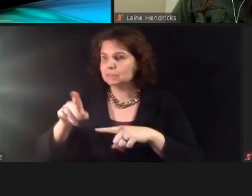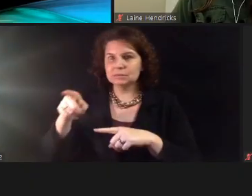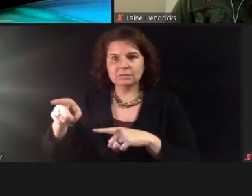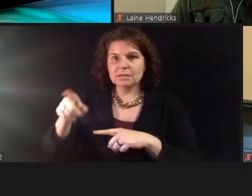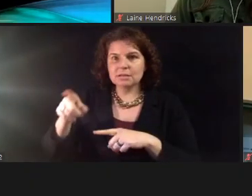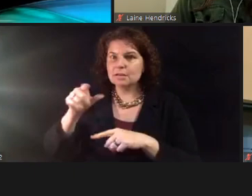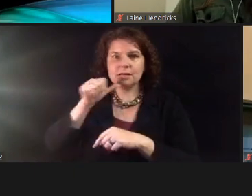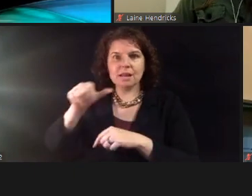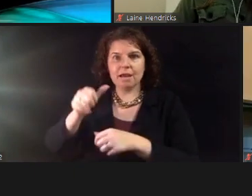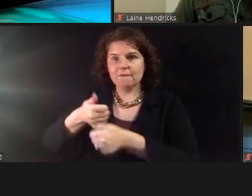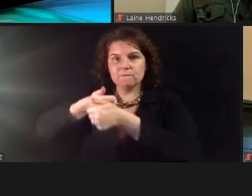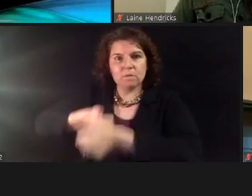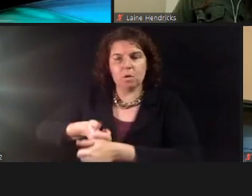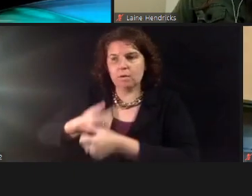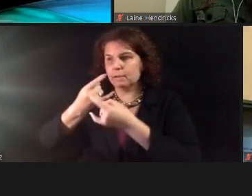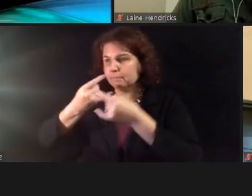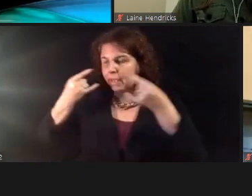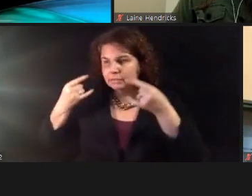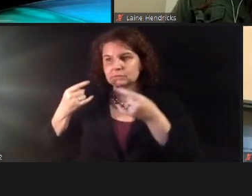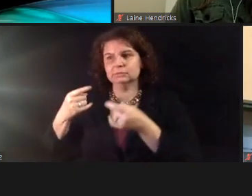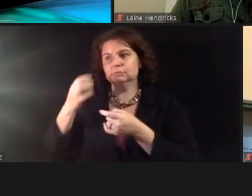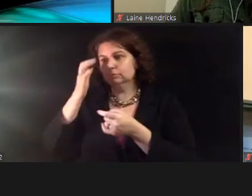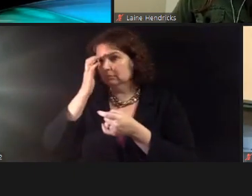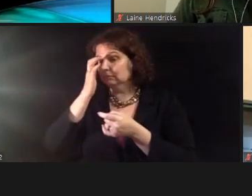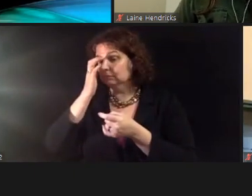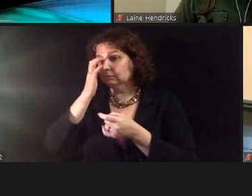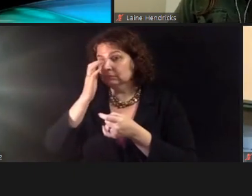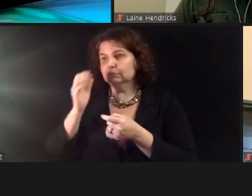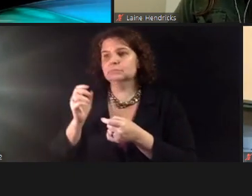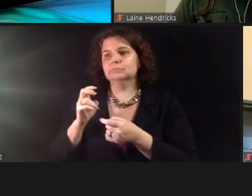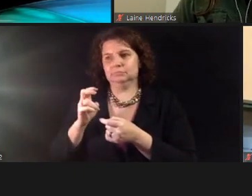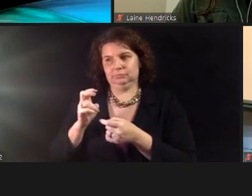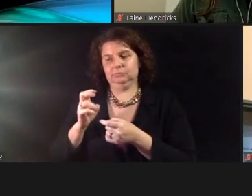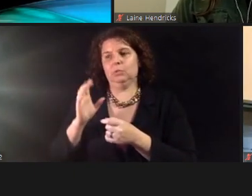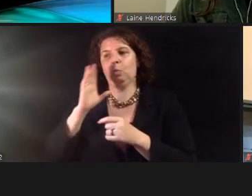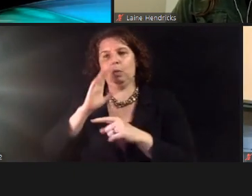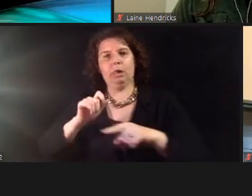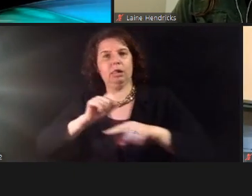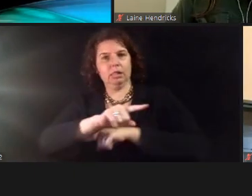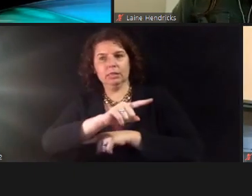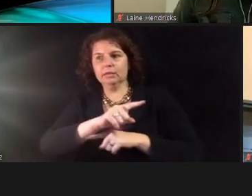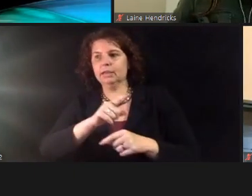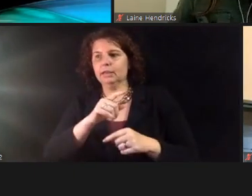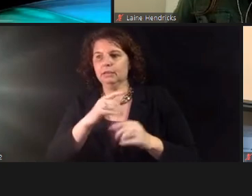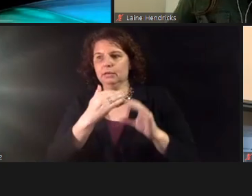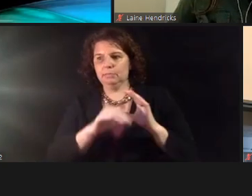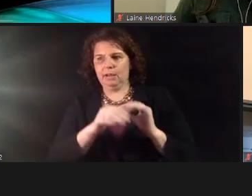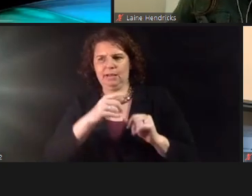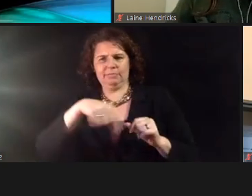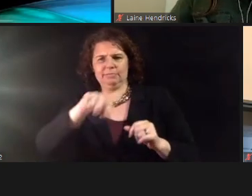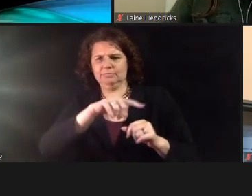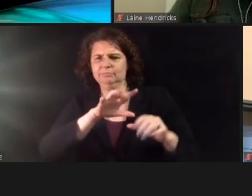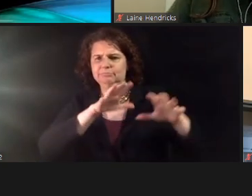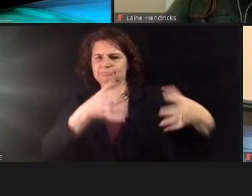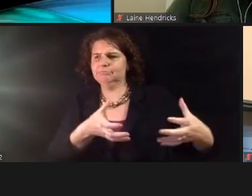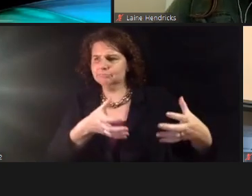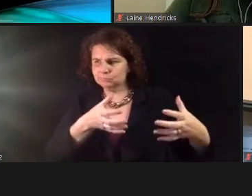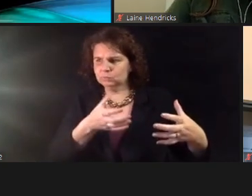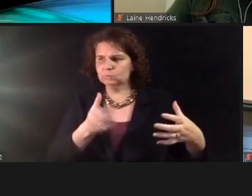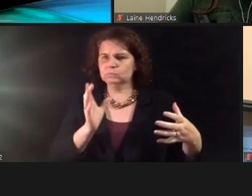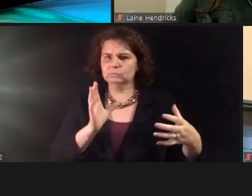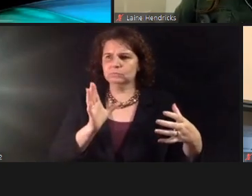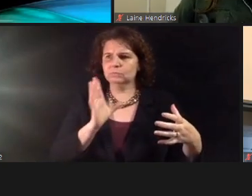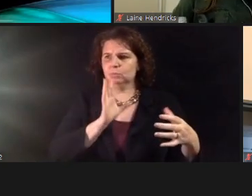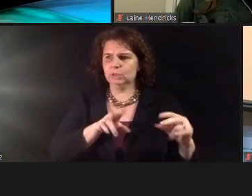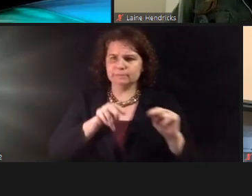order, you can send us an email. And then we have a task force model that we're working with local cities. And depending on